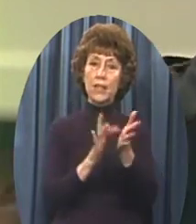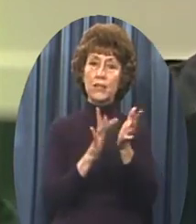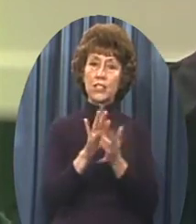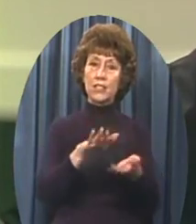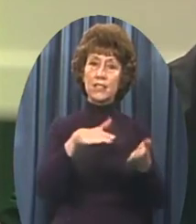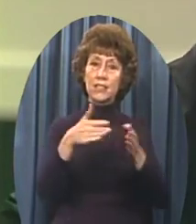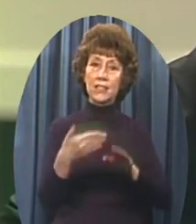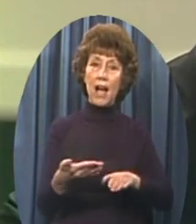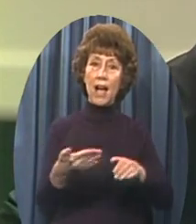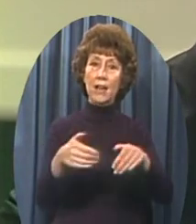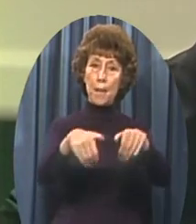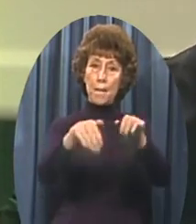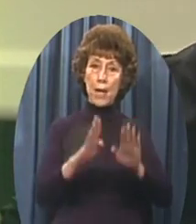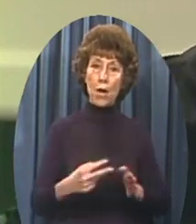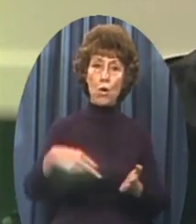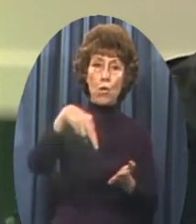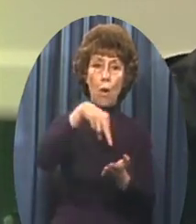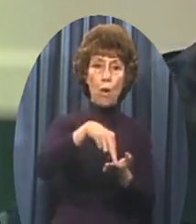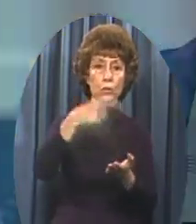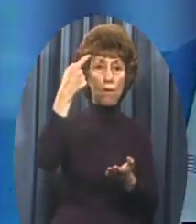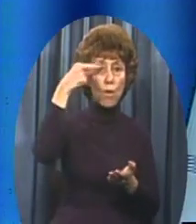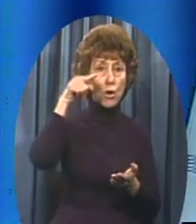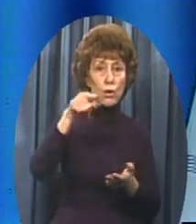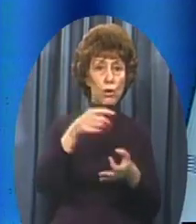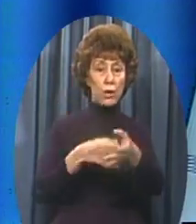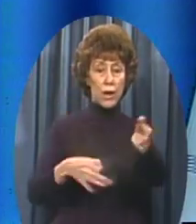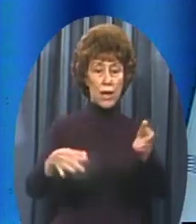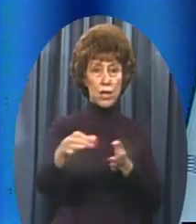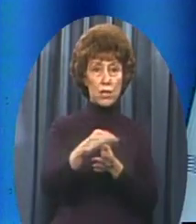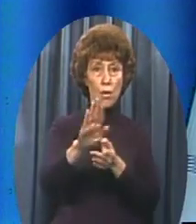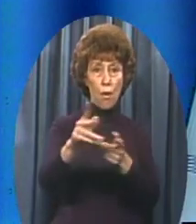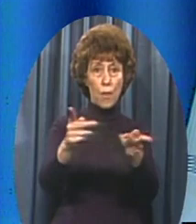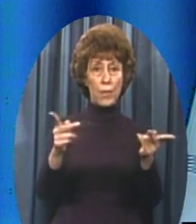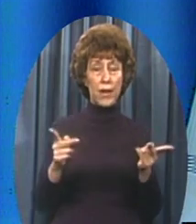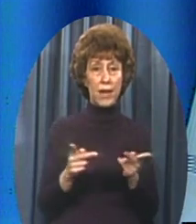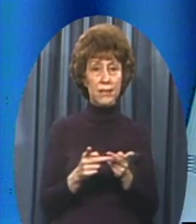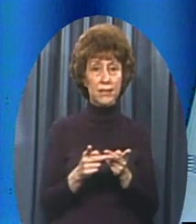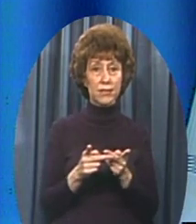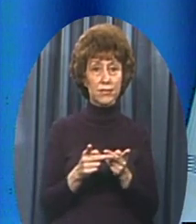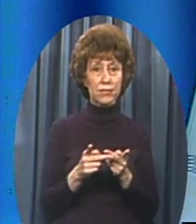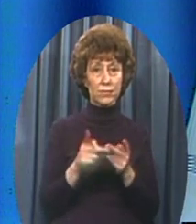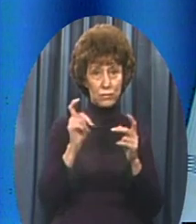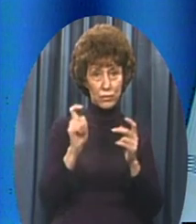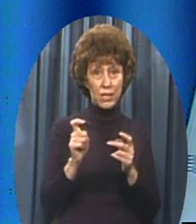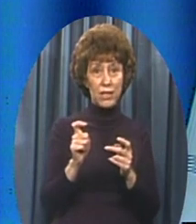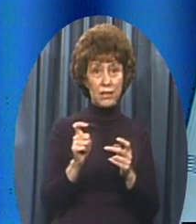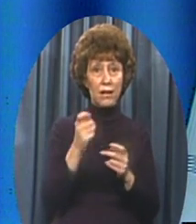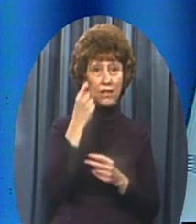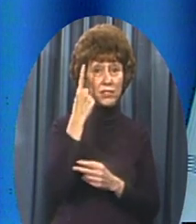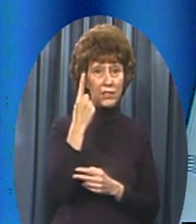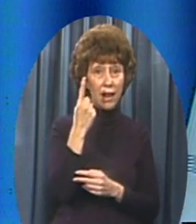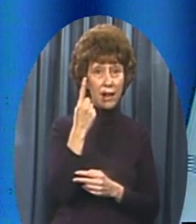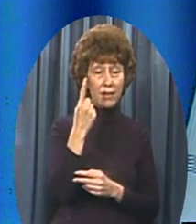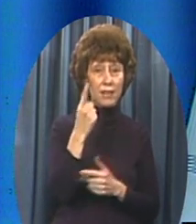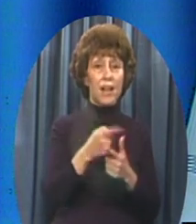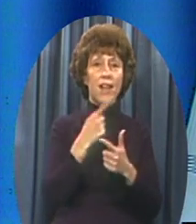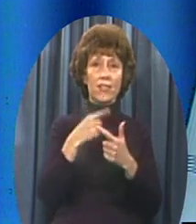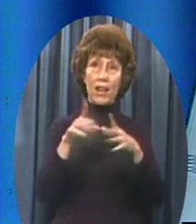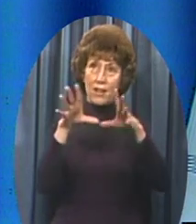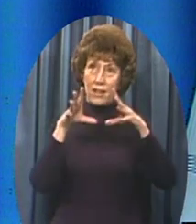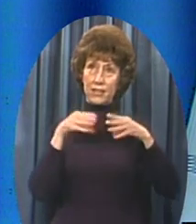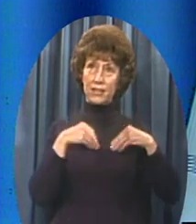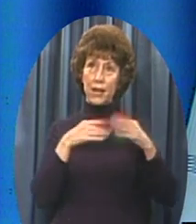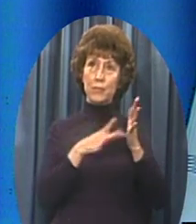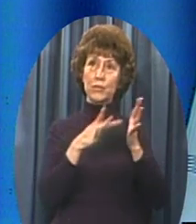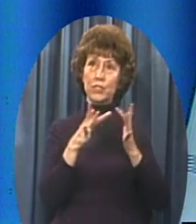right now, and then write me if you're at home. And ask for a free copy of my booklet, How to Get Started Right. If you want one of our pastors to